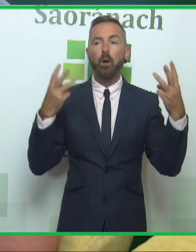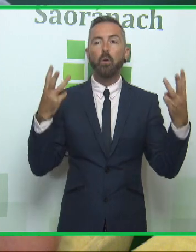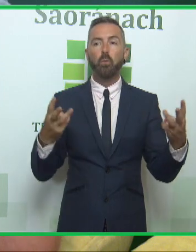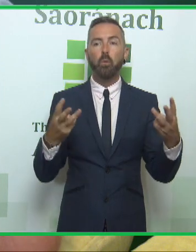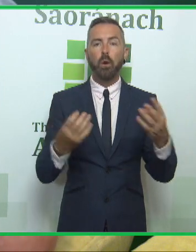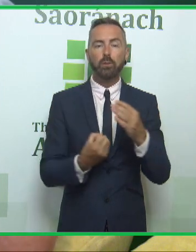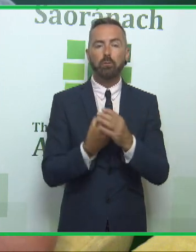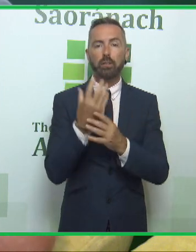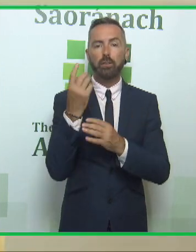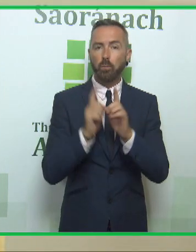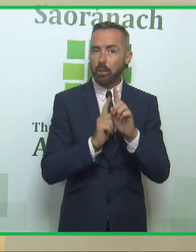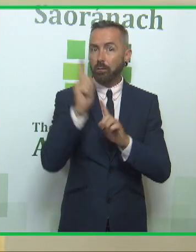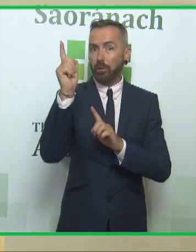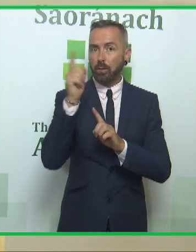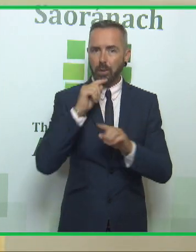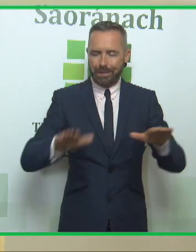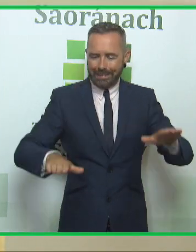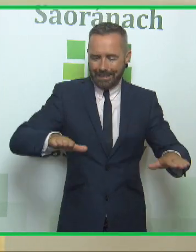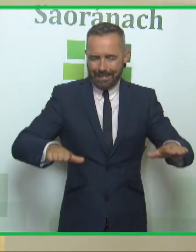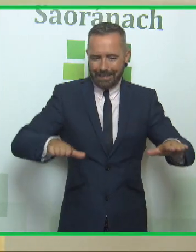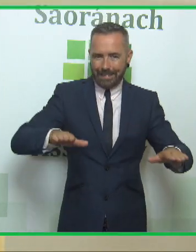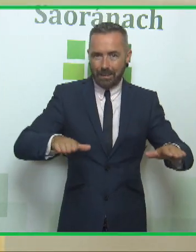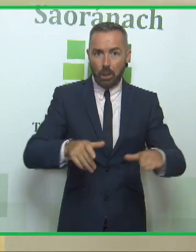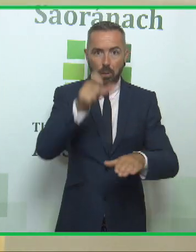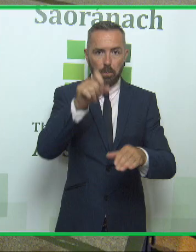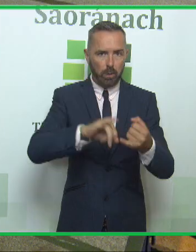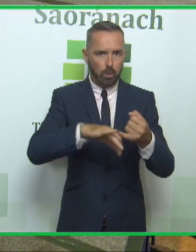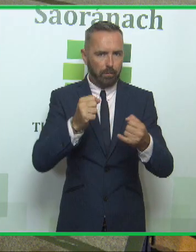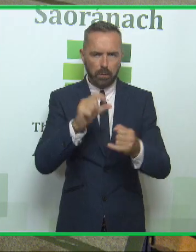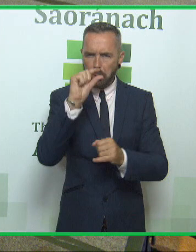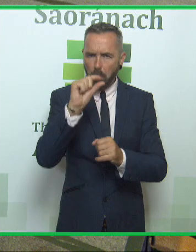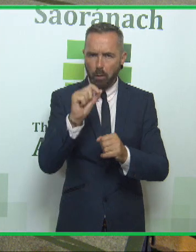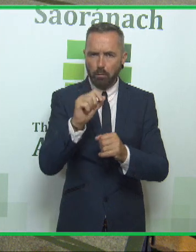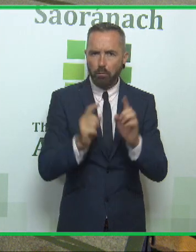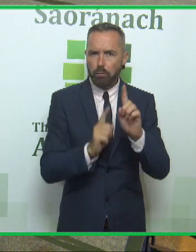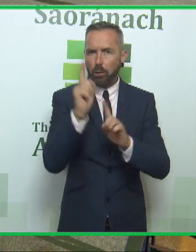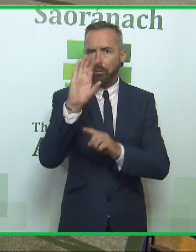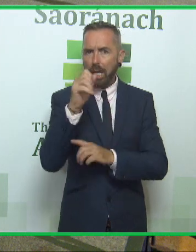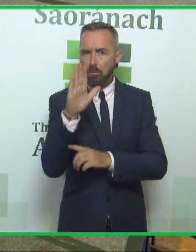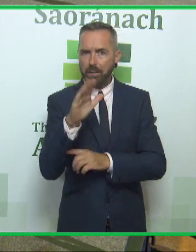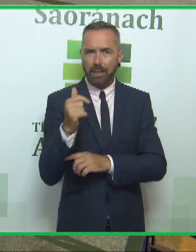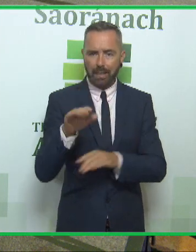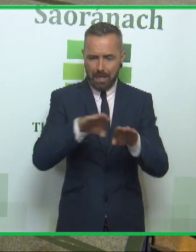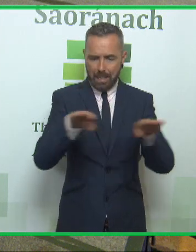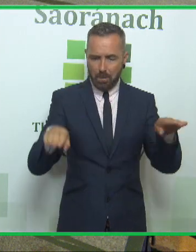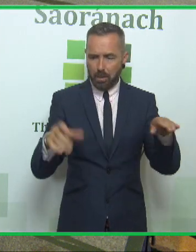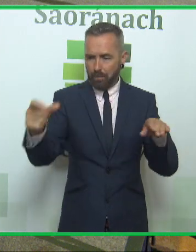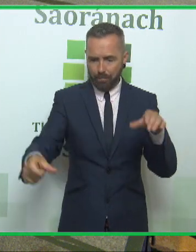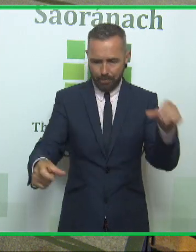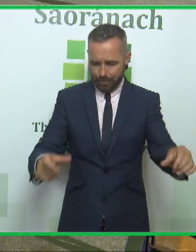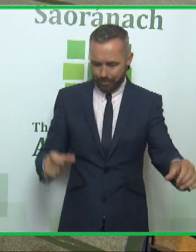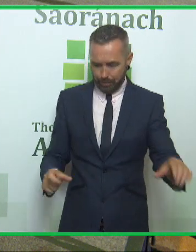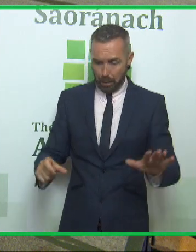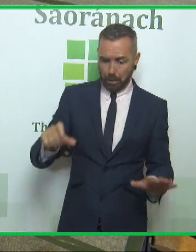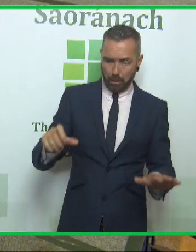capital they're on a steady table. But someone who has very little recovery capital, it's 3 legs on it, and if a forced life stressor comes